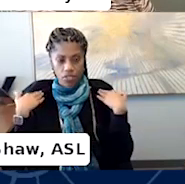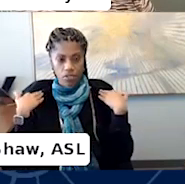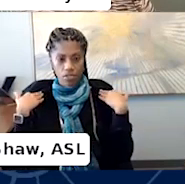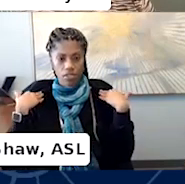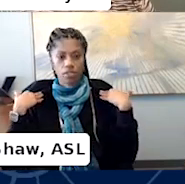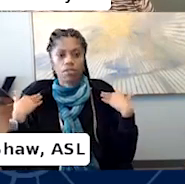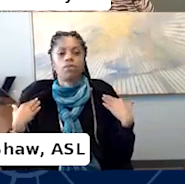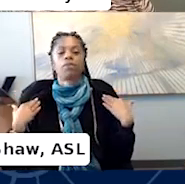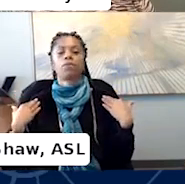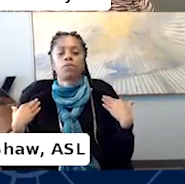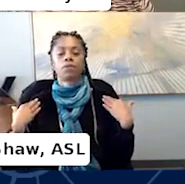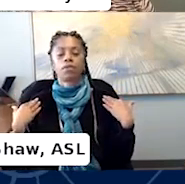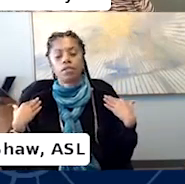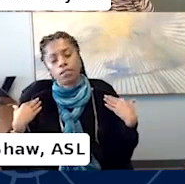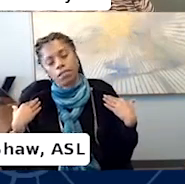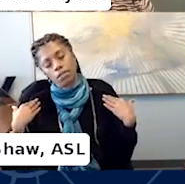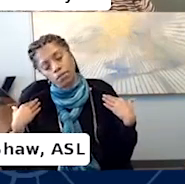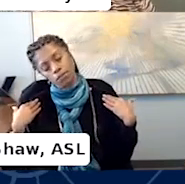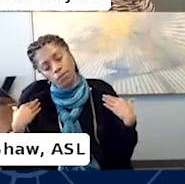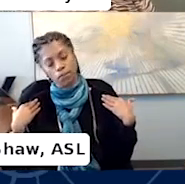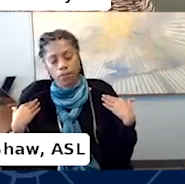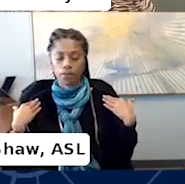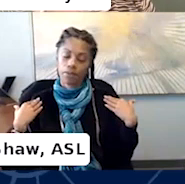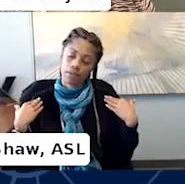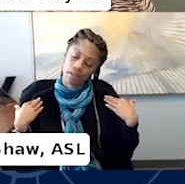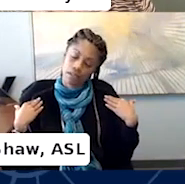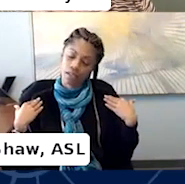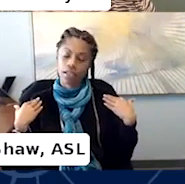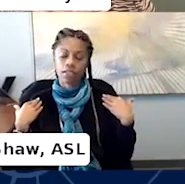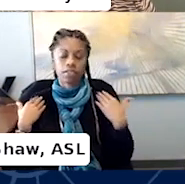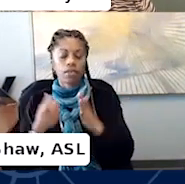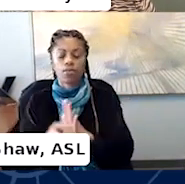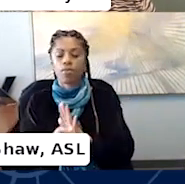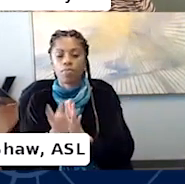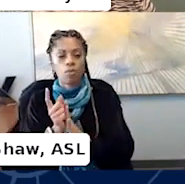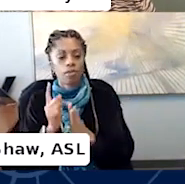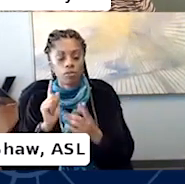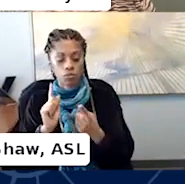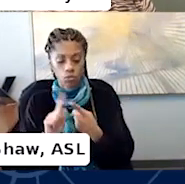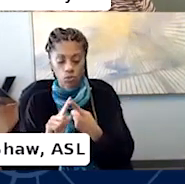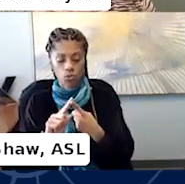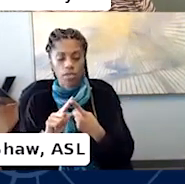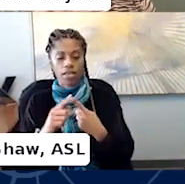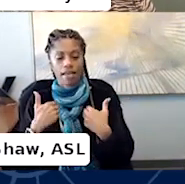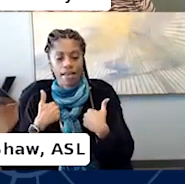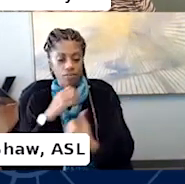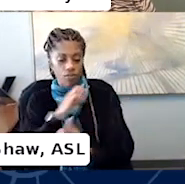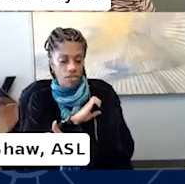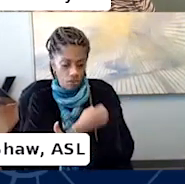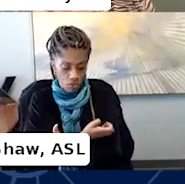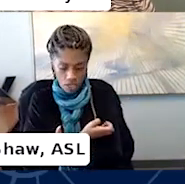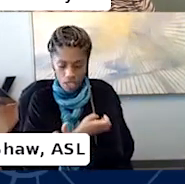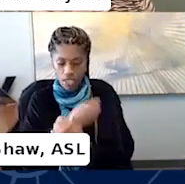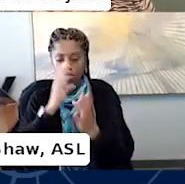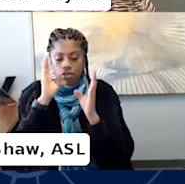Okay, and let's just take a moment to collectively bring ourselves, our energies, our attention